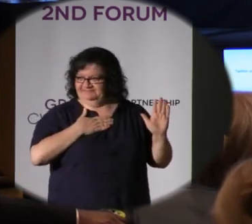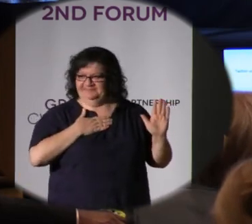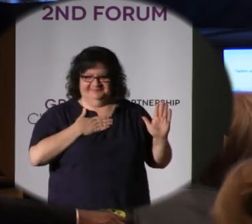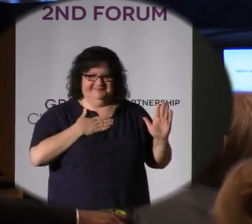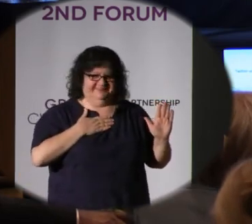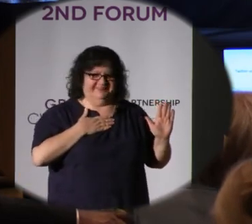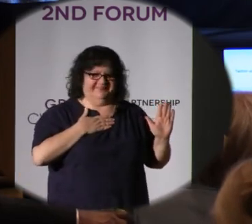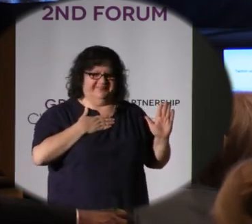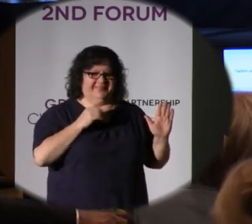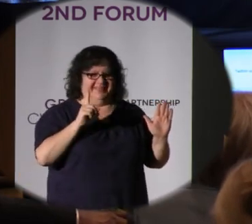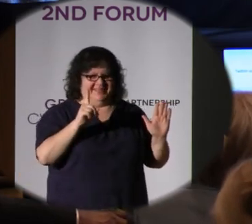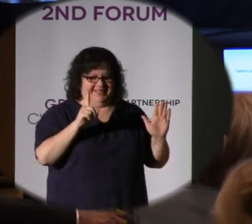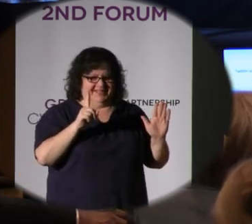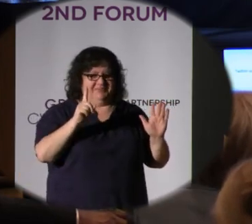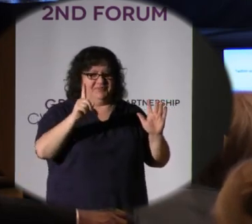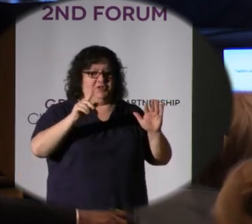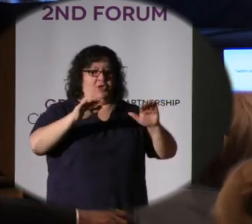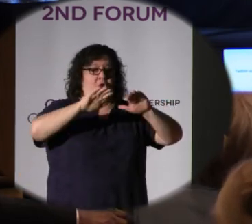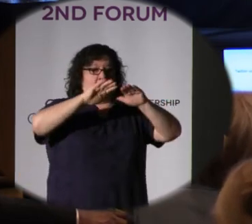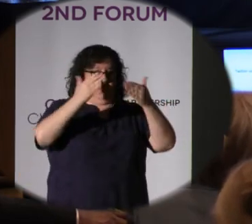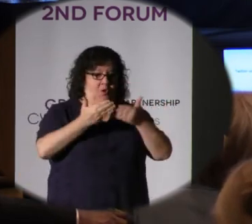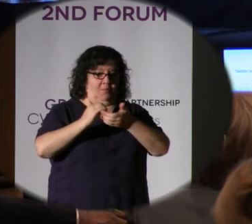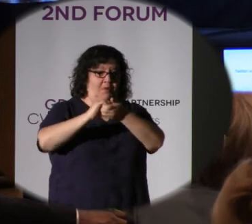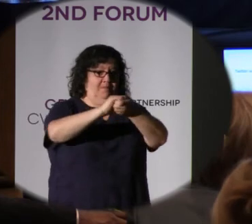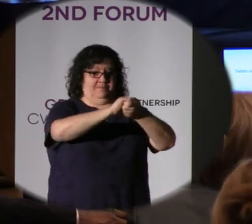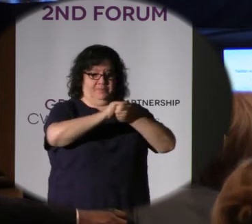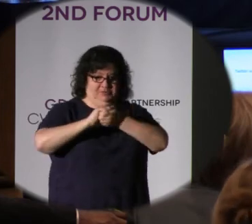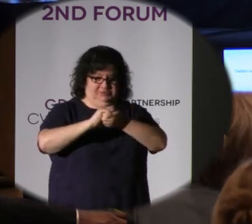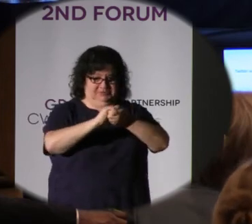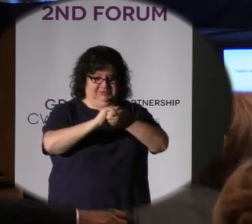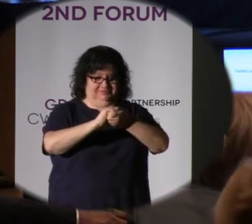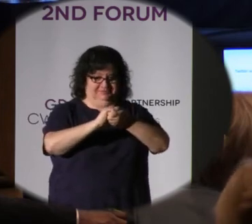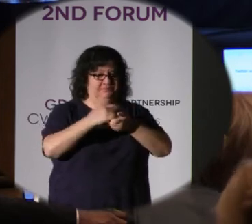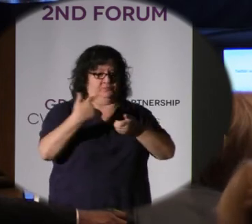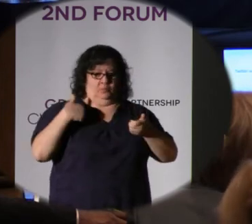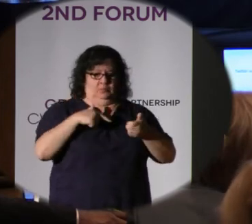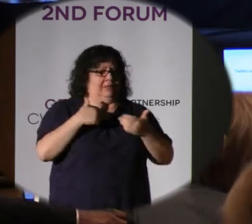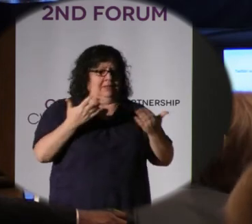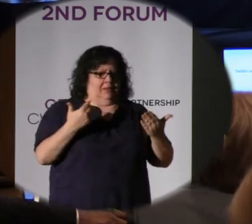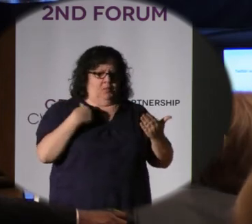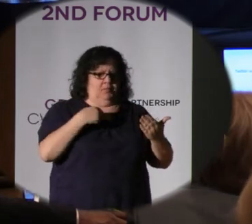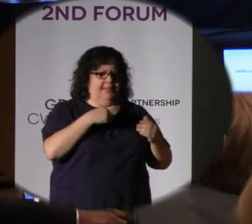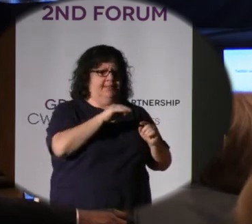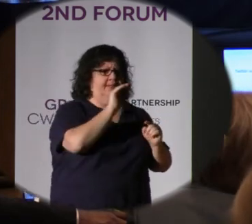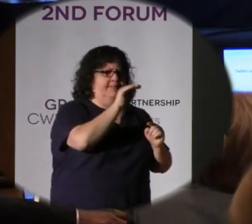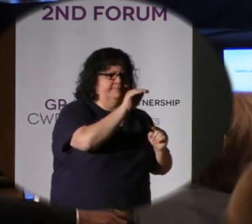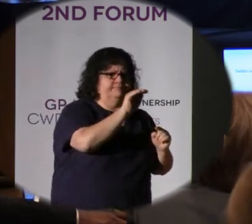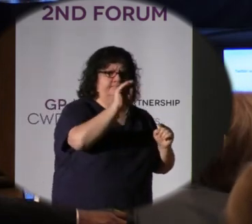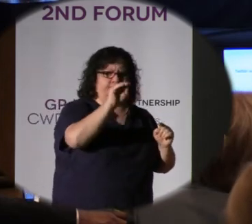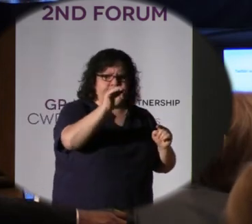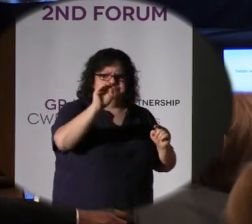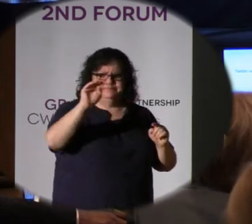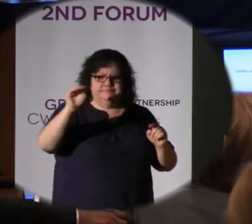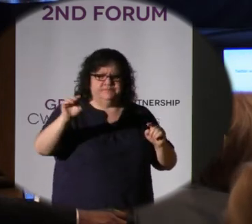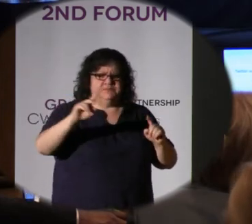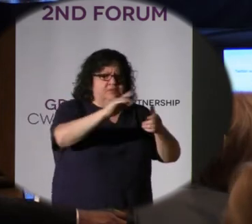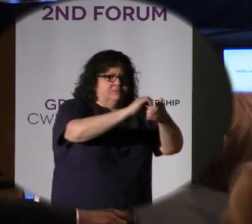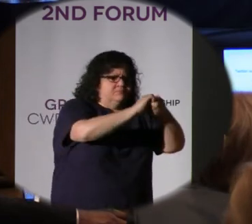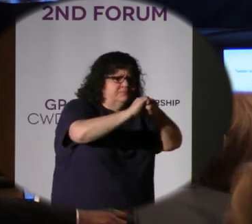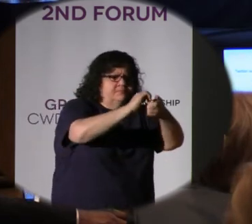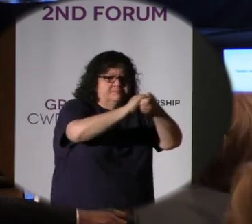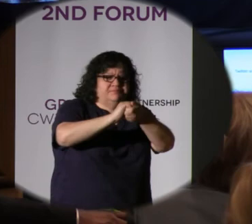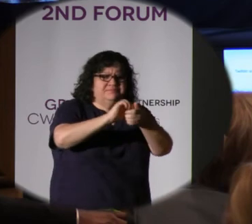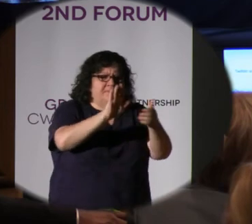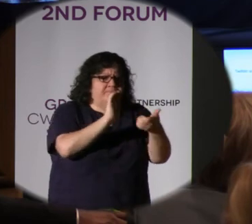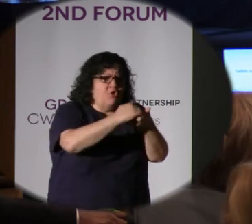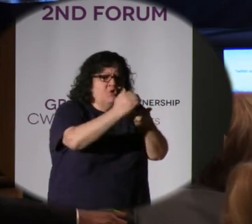is consulting partners in every step of the way. So we consulted about the logo, the structure, the task force